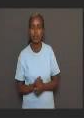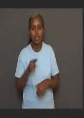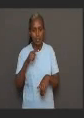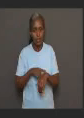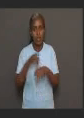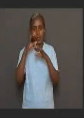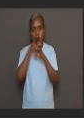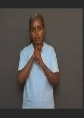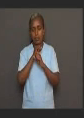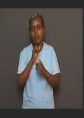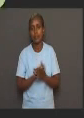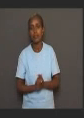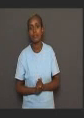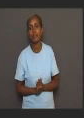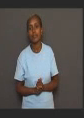Time's up.